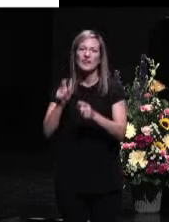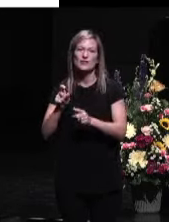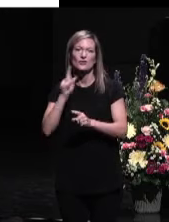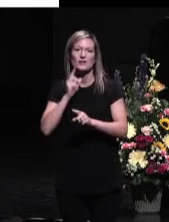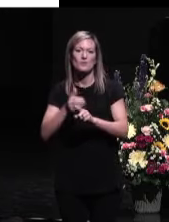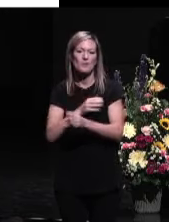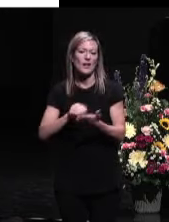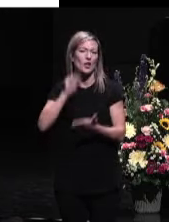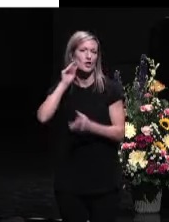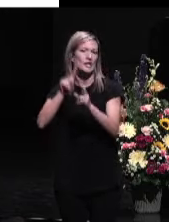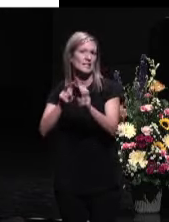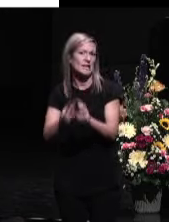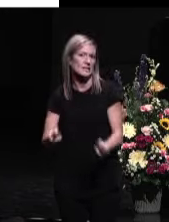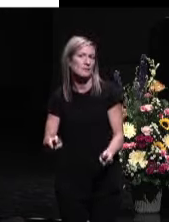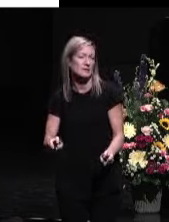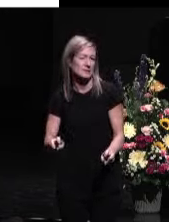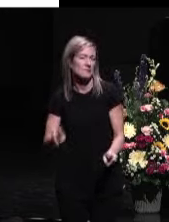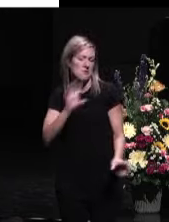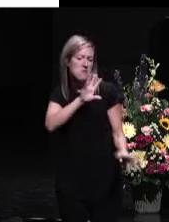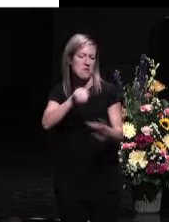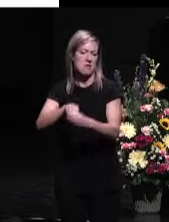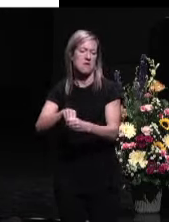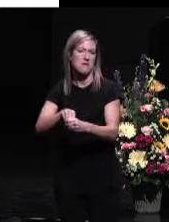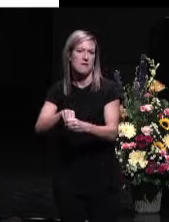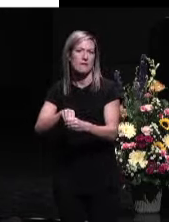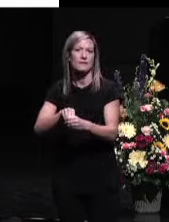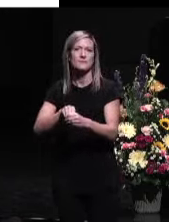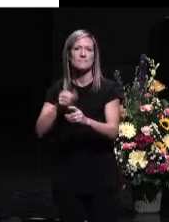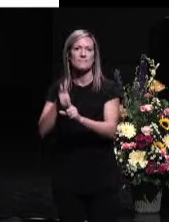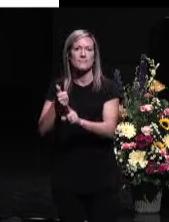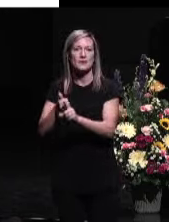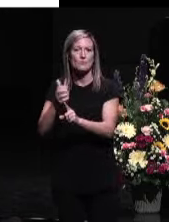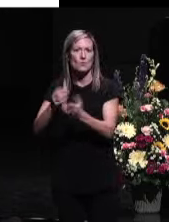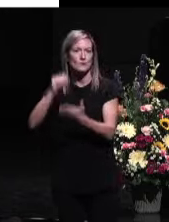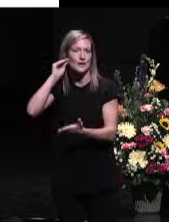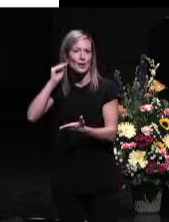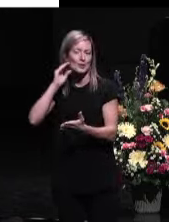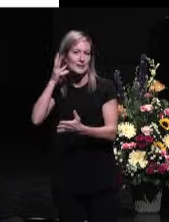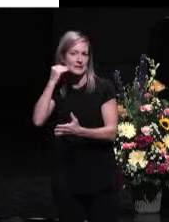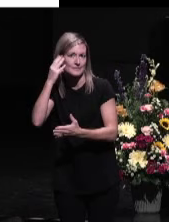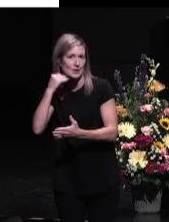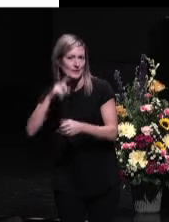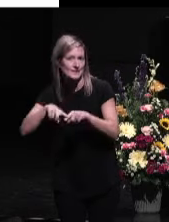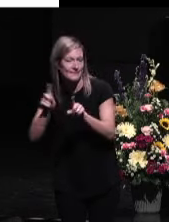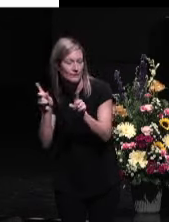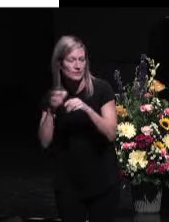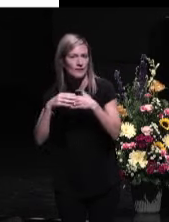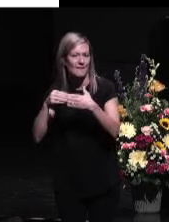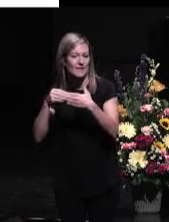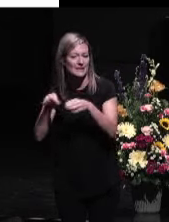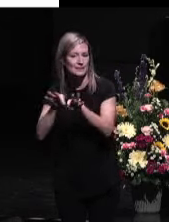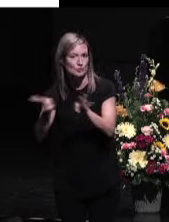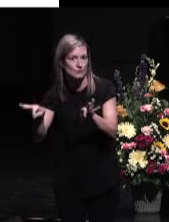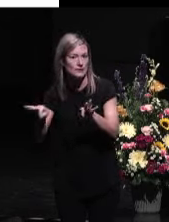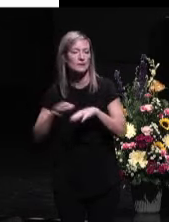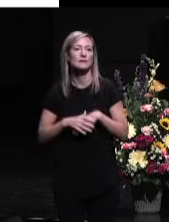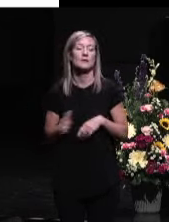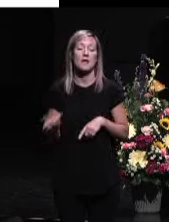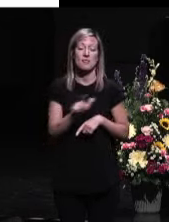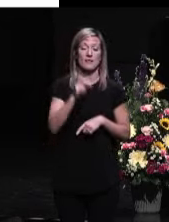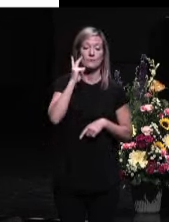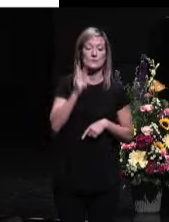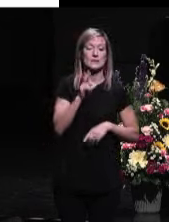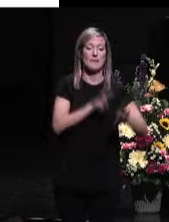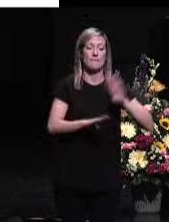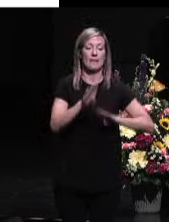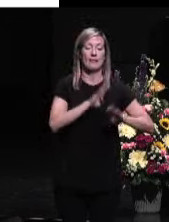A couple of students illustrate this. I'll just give a few comments from them. On the left-hand side, you have a student in biological sciences